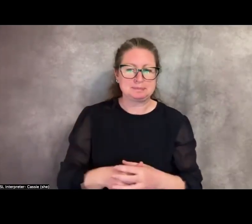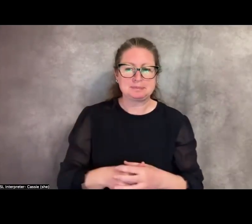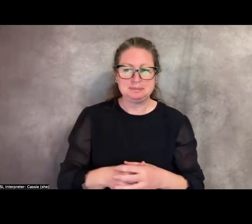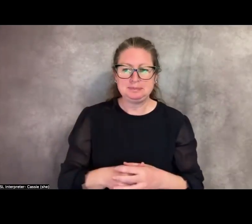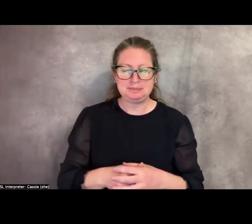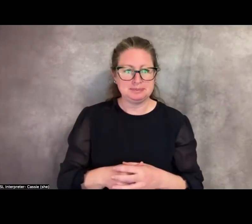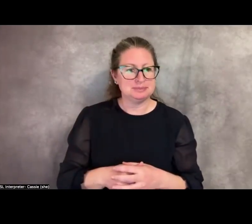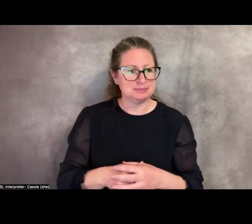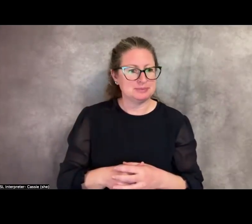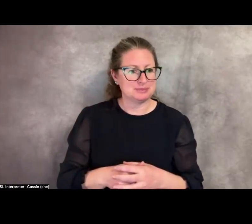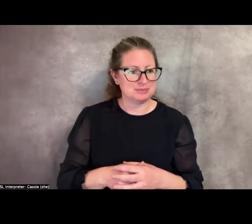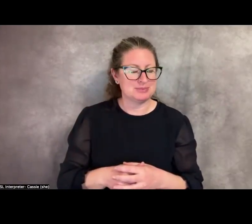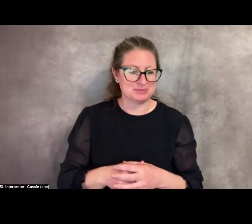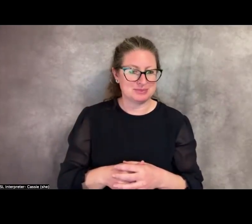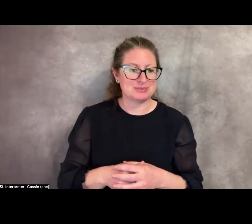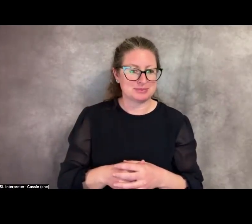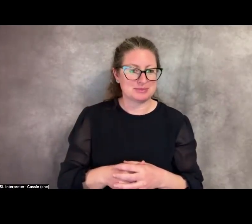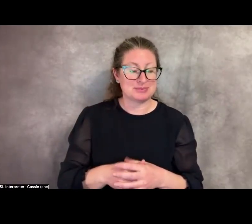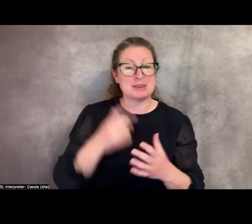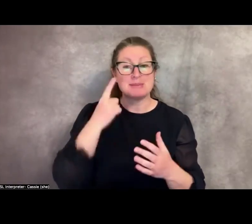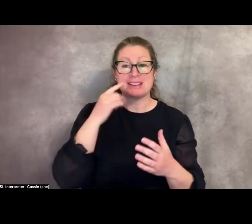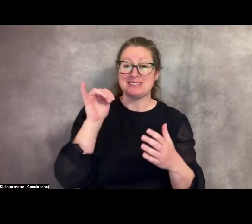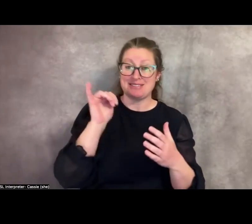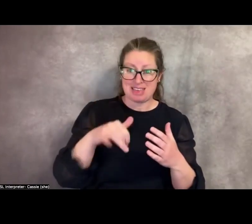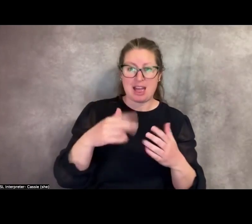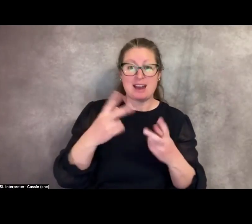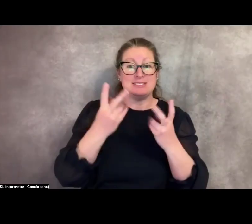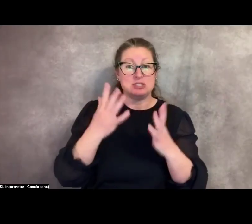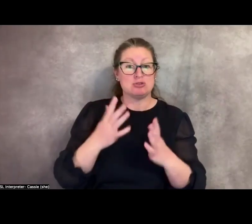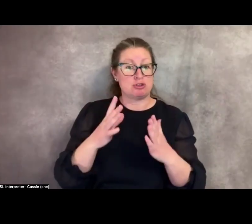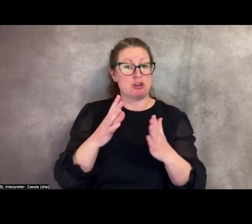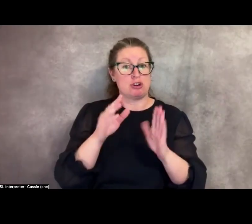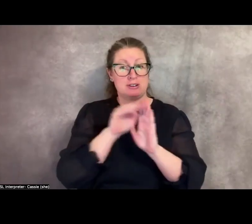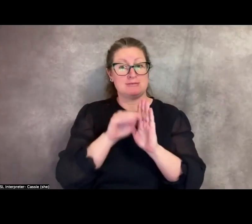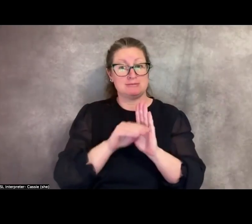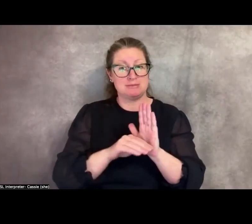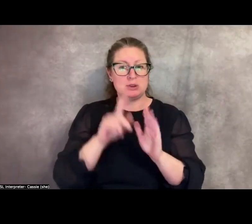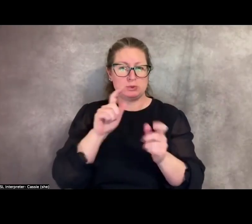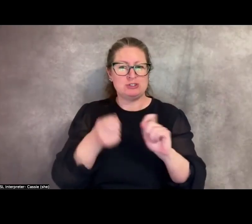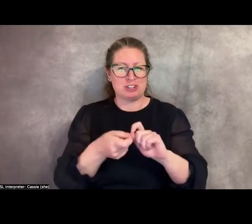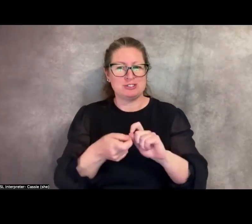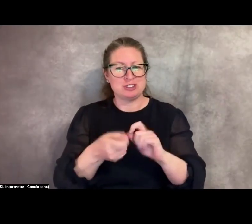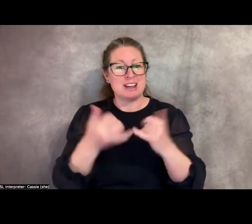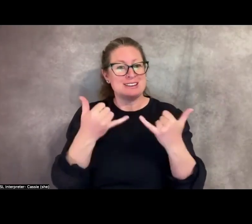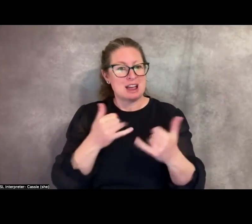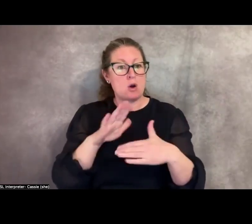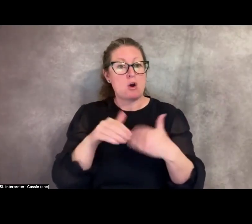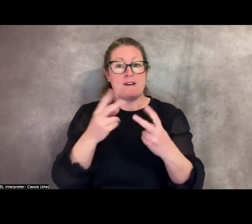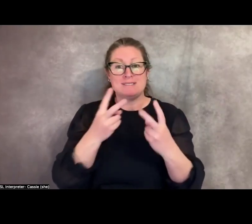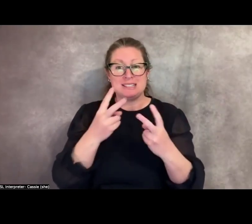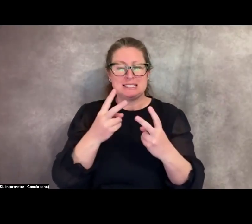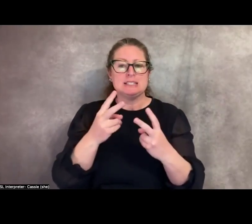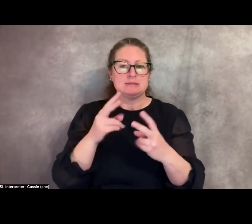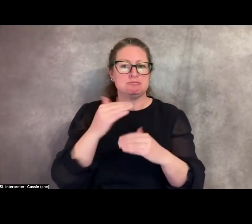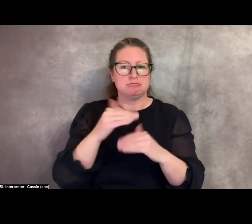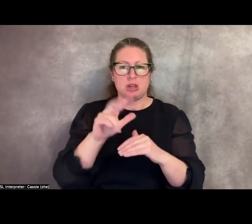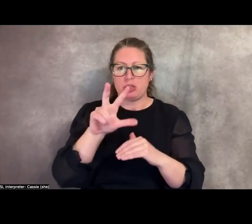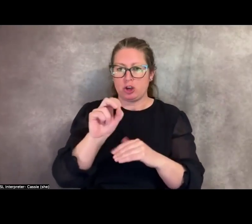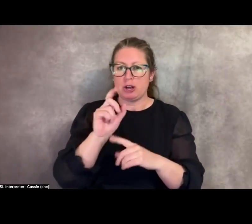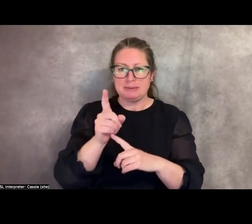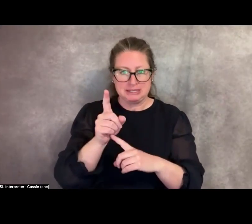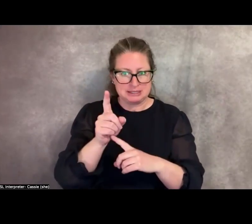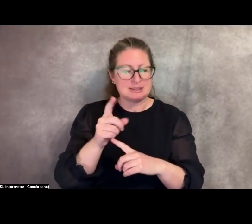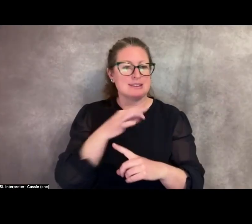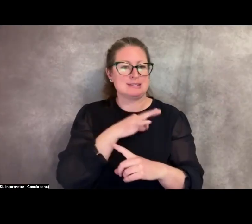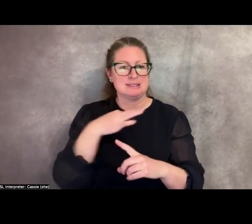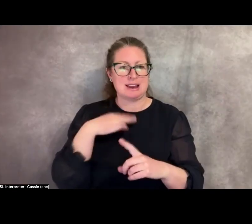Because of this, we were able to then change our visitor guidelines. Now all of our visits are 30 minutes. They are supervised by a staff